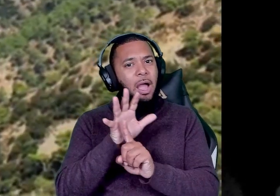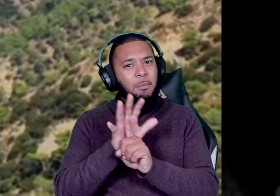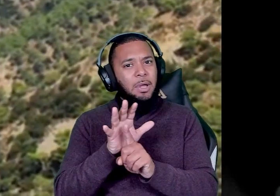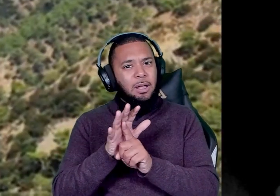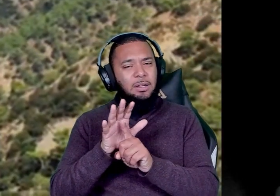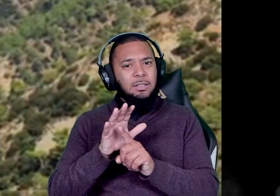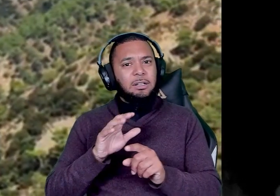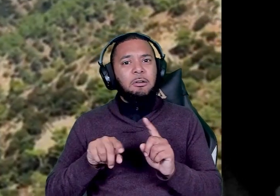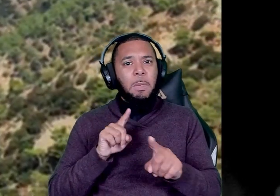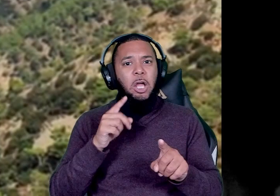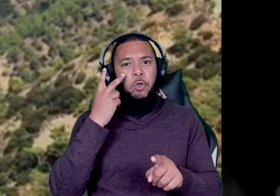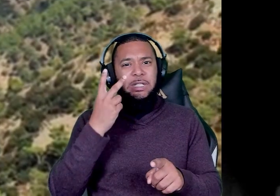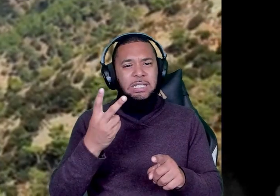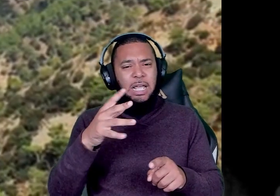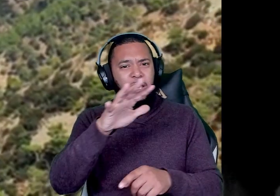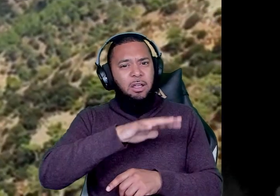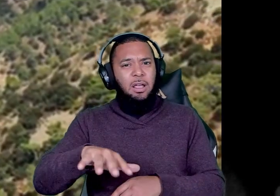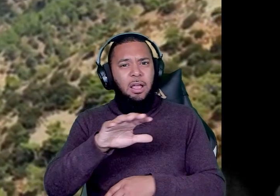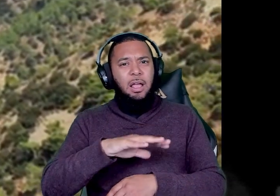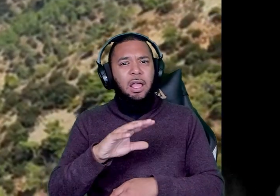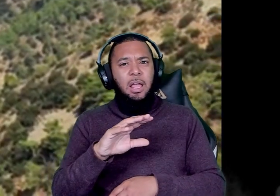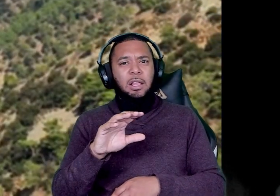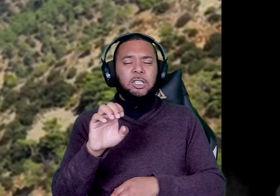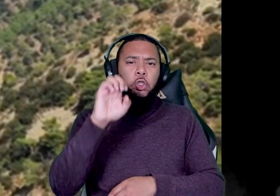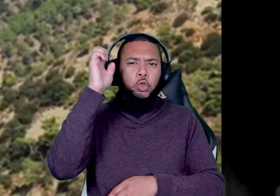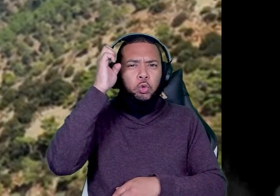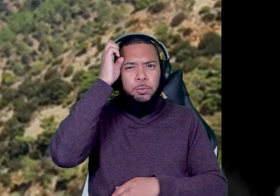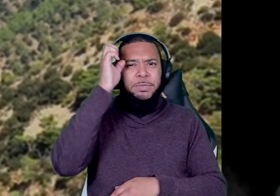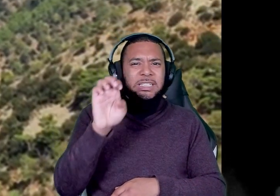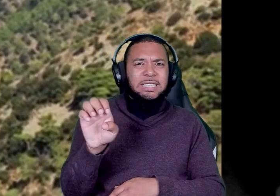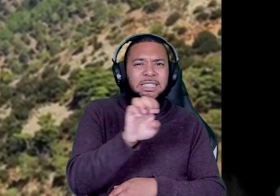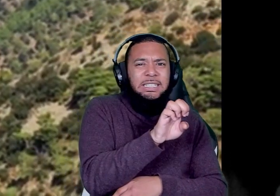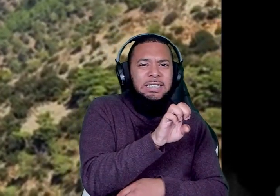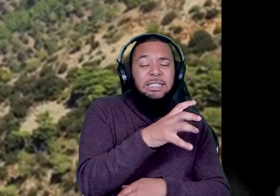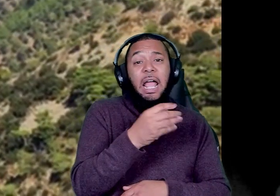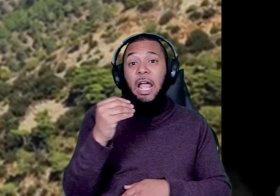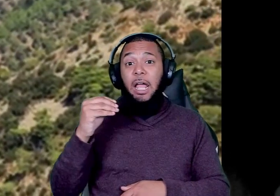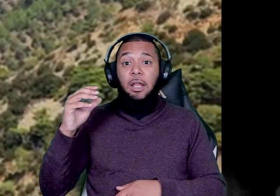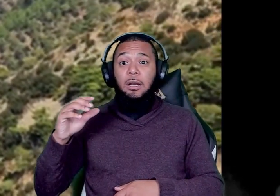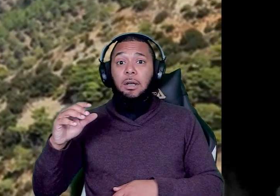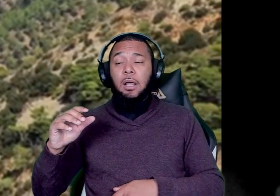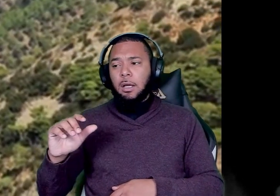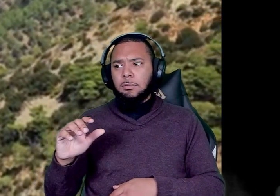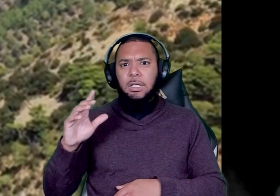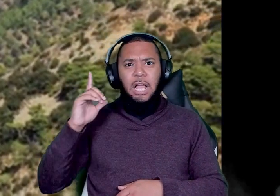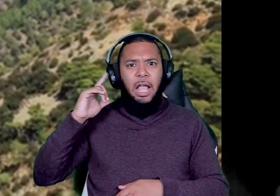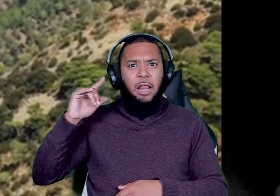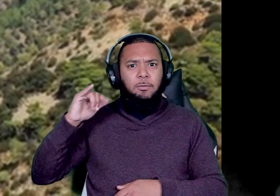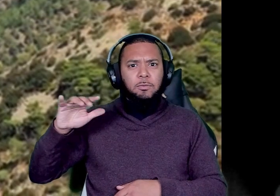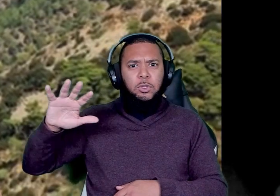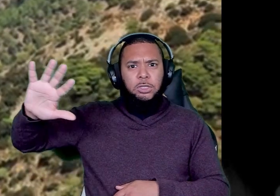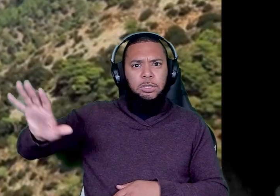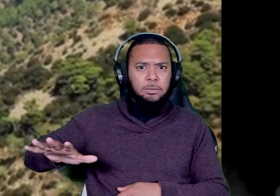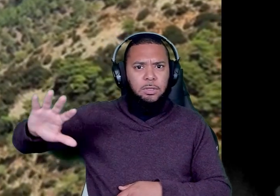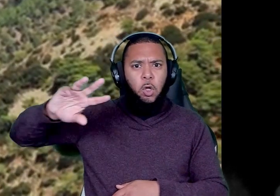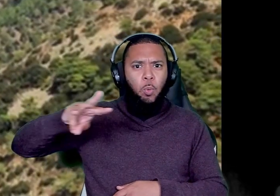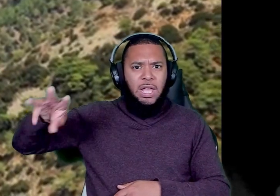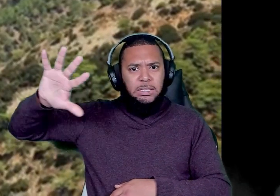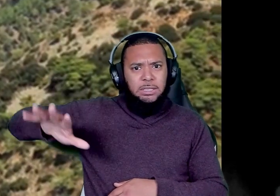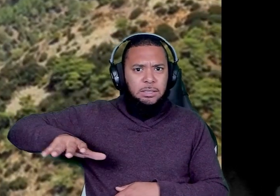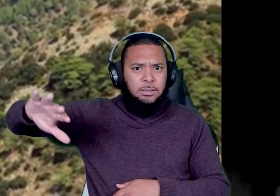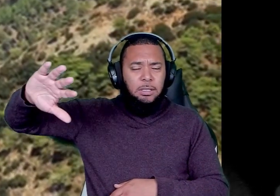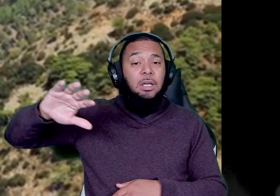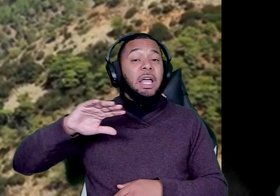it is found around the Mediterranean and also on the west coast of North America. This is a kind of a dry but a very